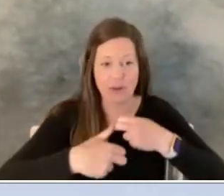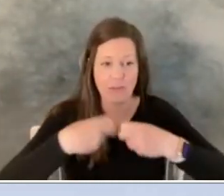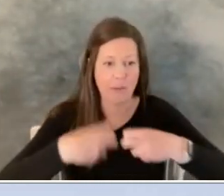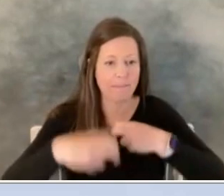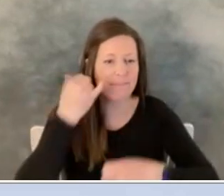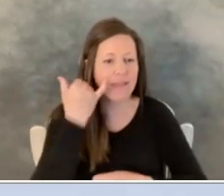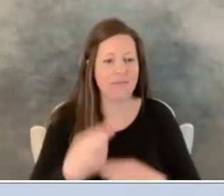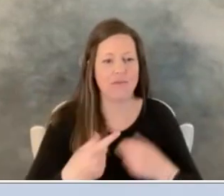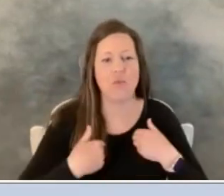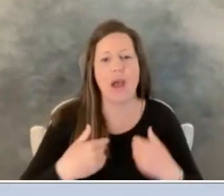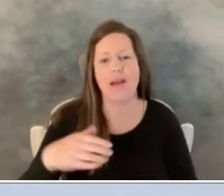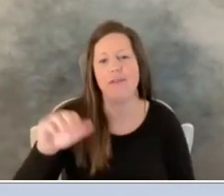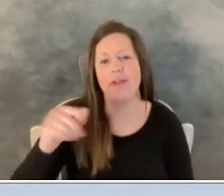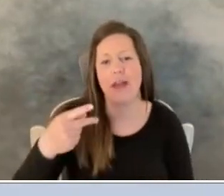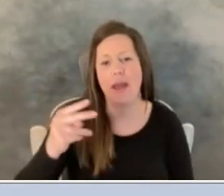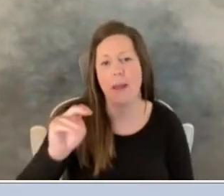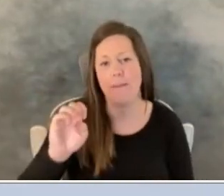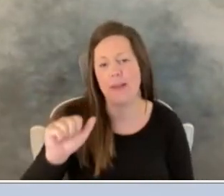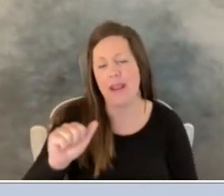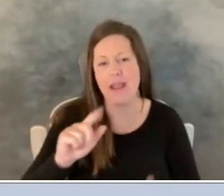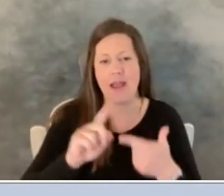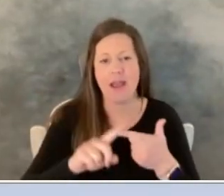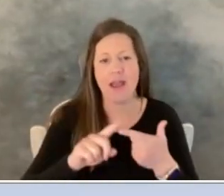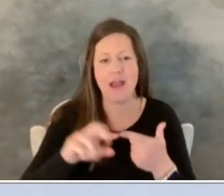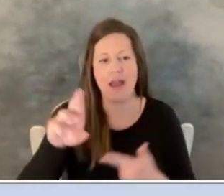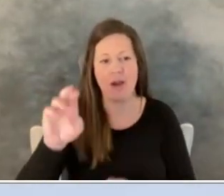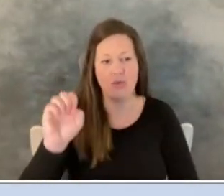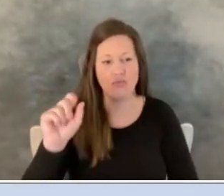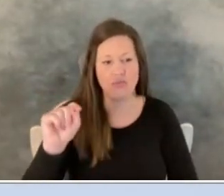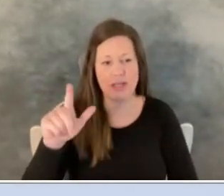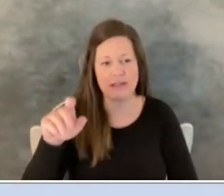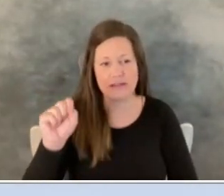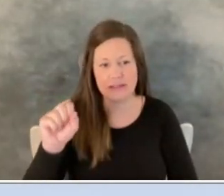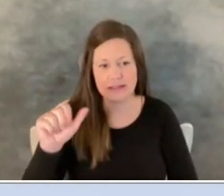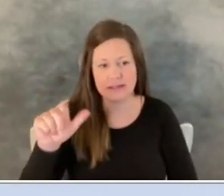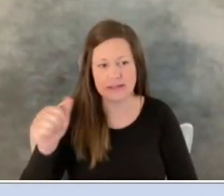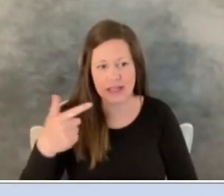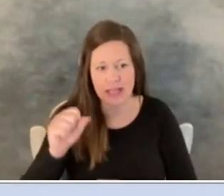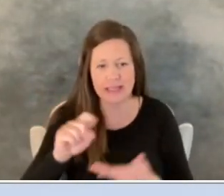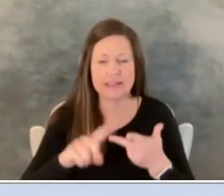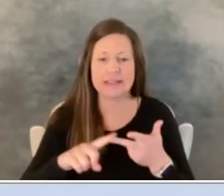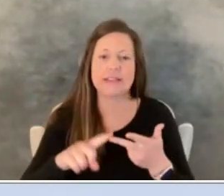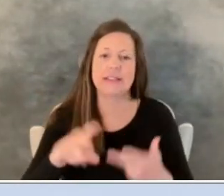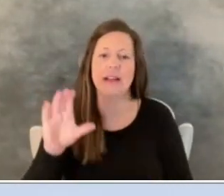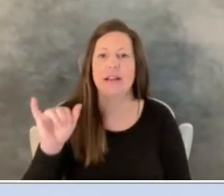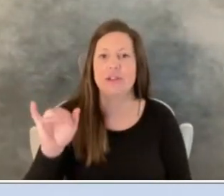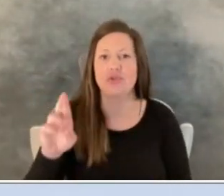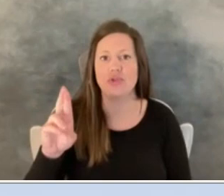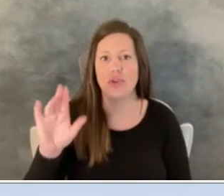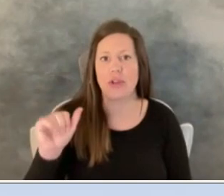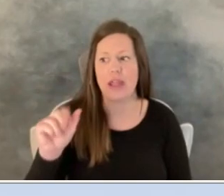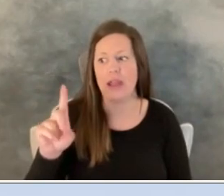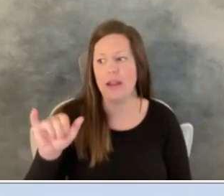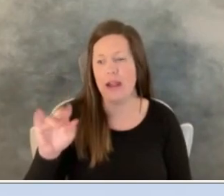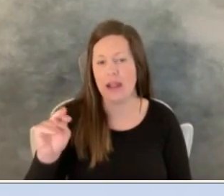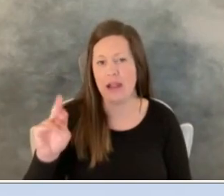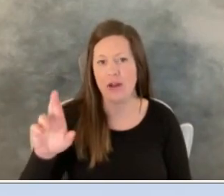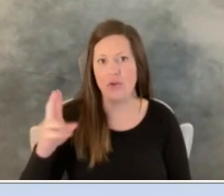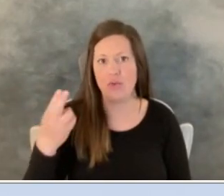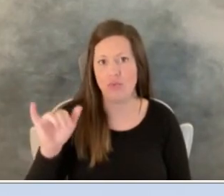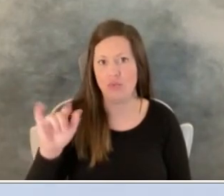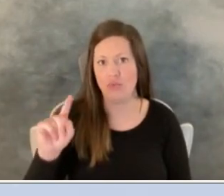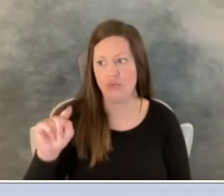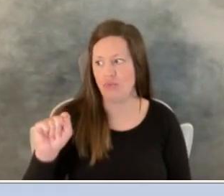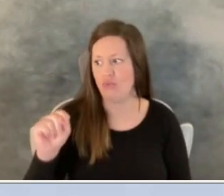apnea, restless legs, circadian rhythm disorder, hypersomnias, then you would need to seek and see a